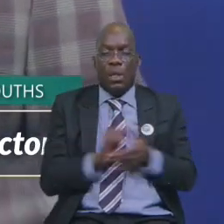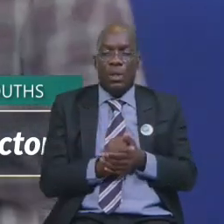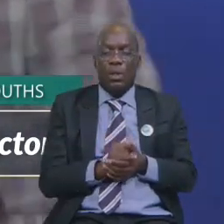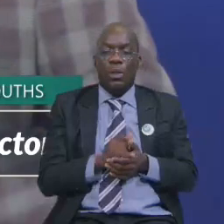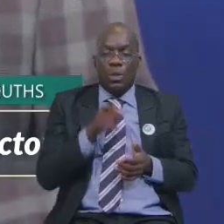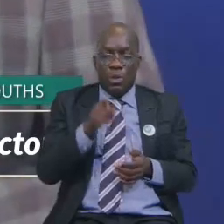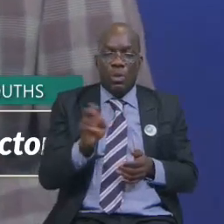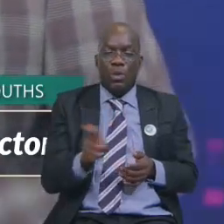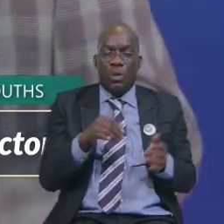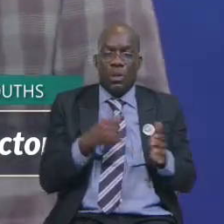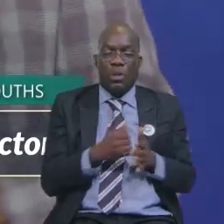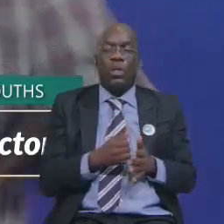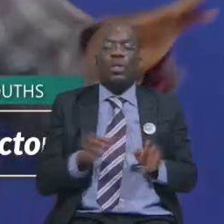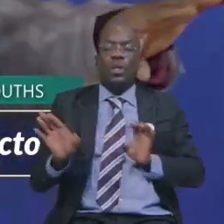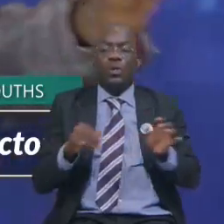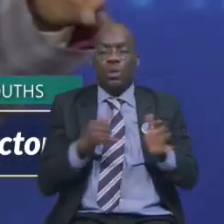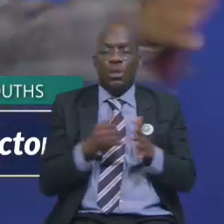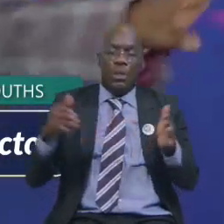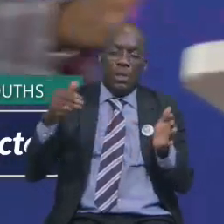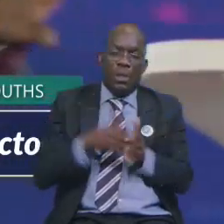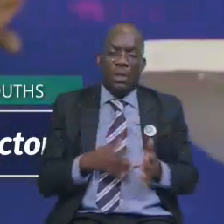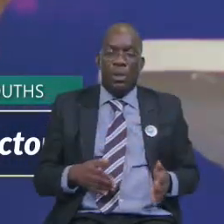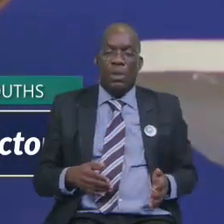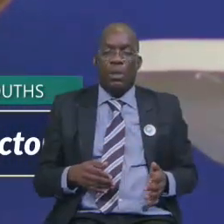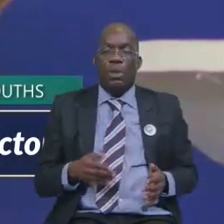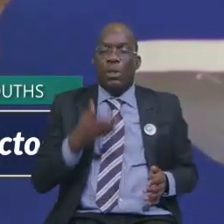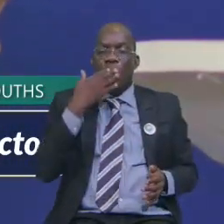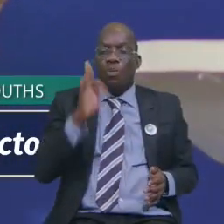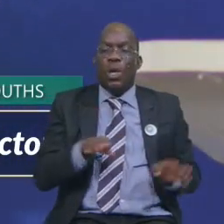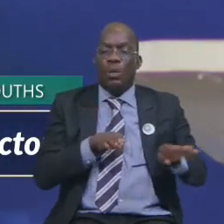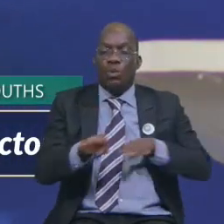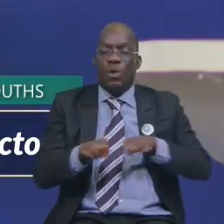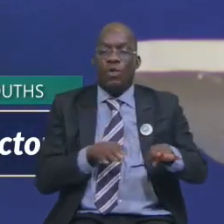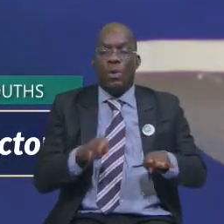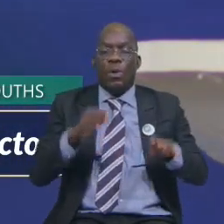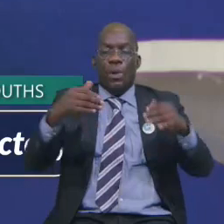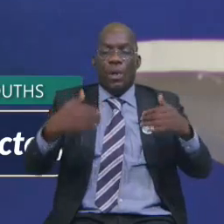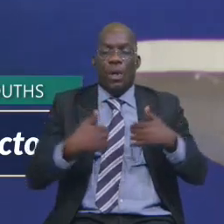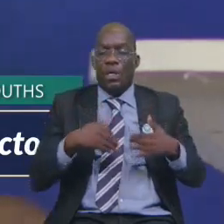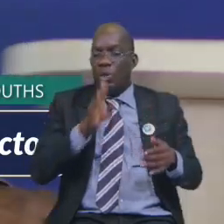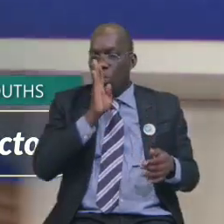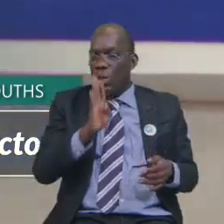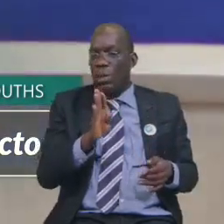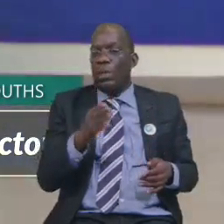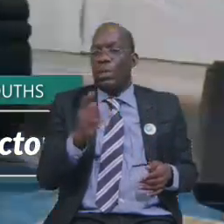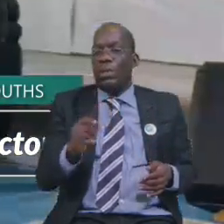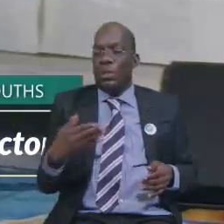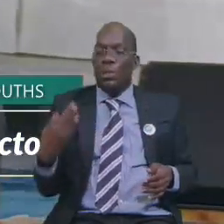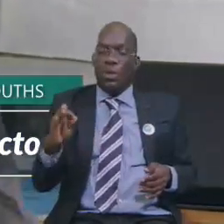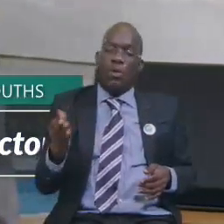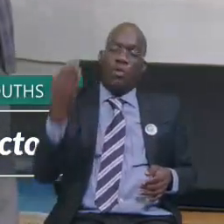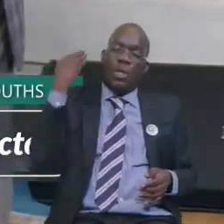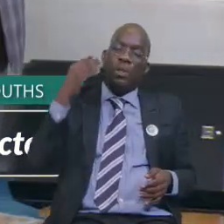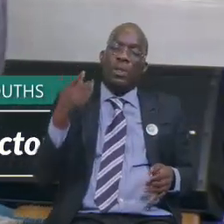that. Repeat that. Bad habits had been the thing of the past. This good